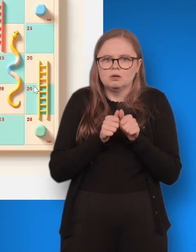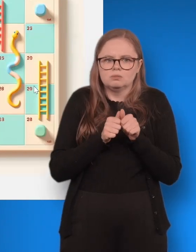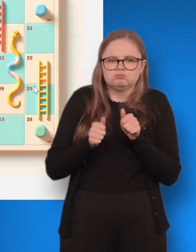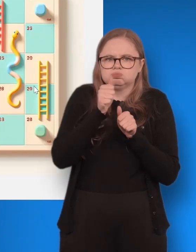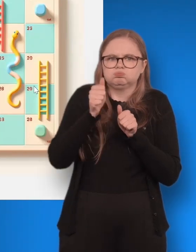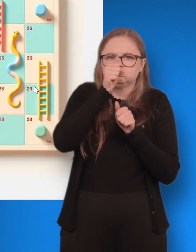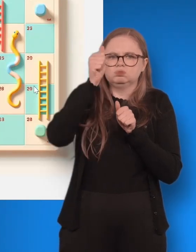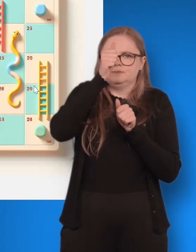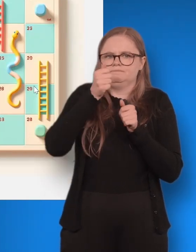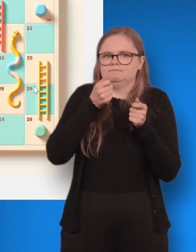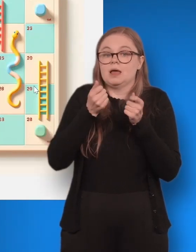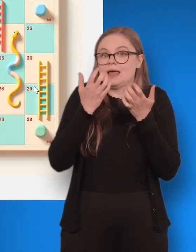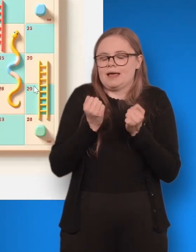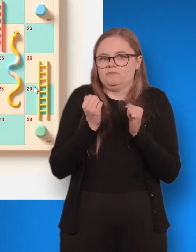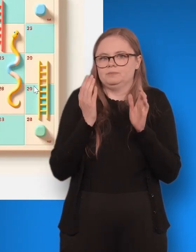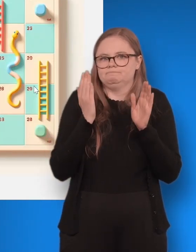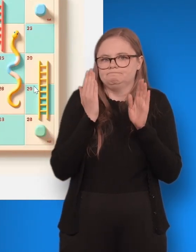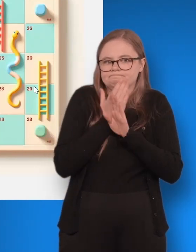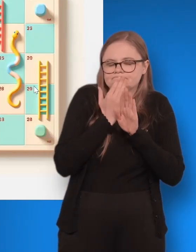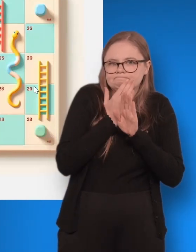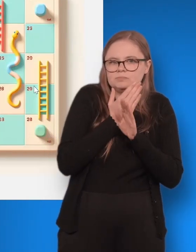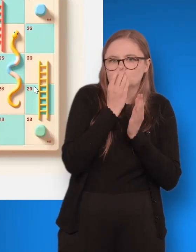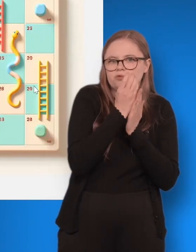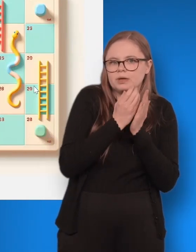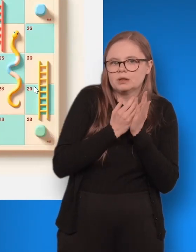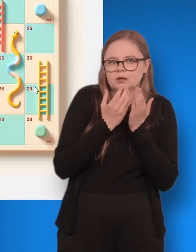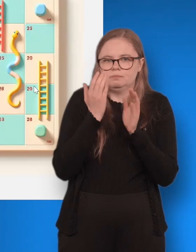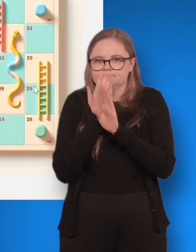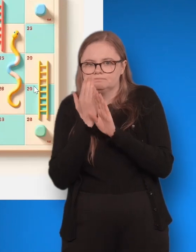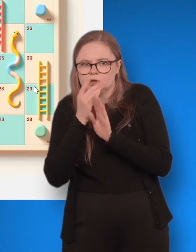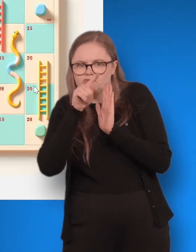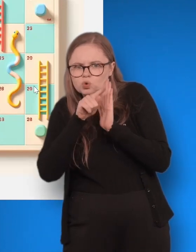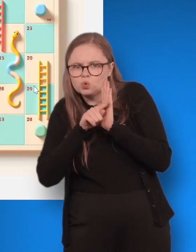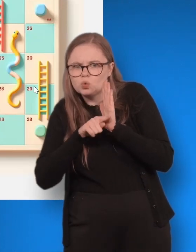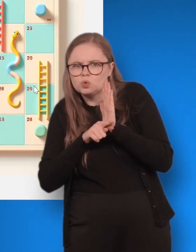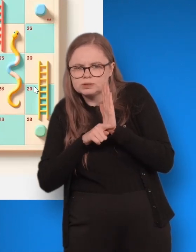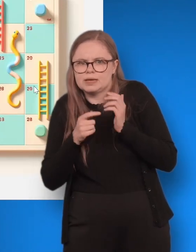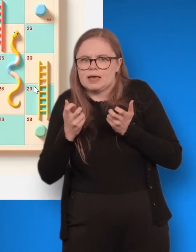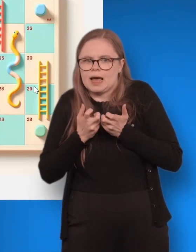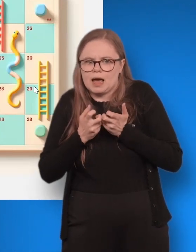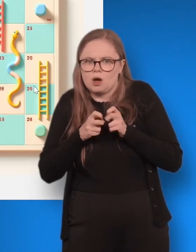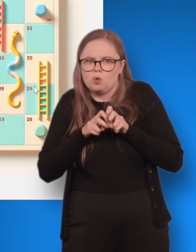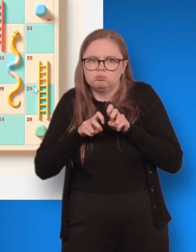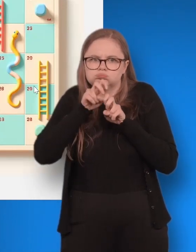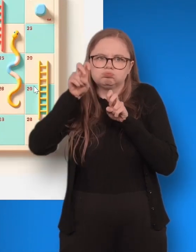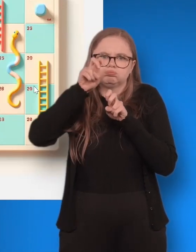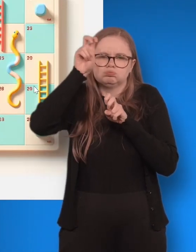structure with a hidden curriculum, the unwritten rules linked to the traditional roots